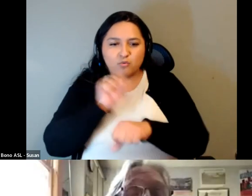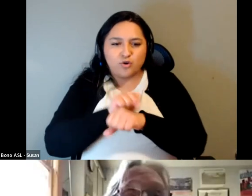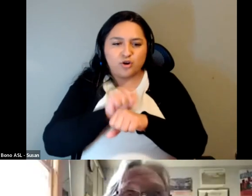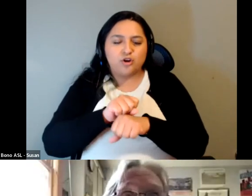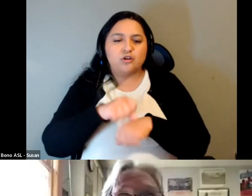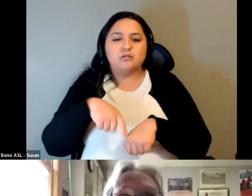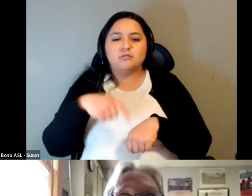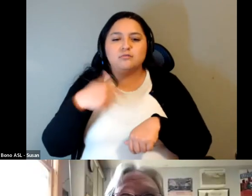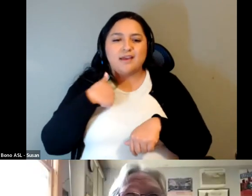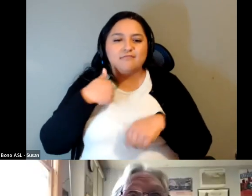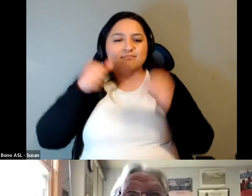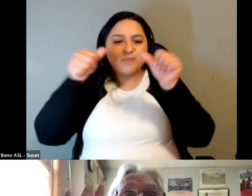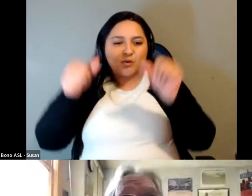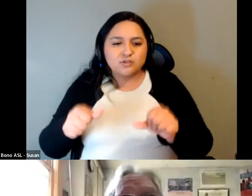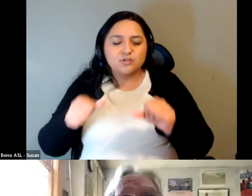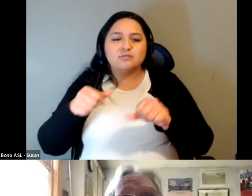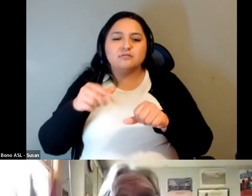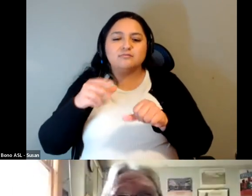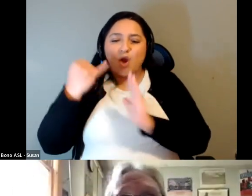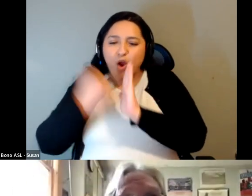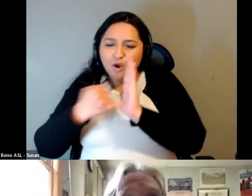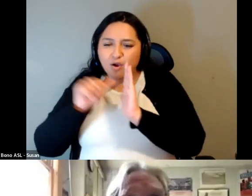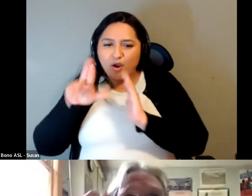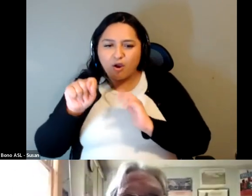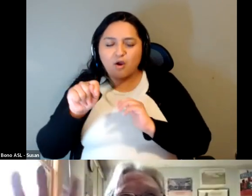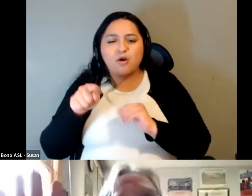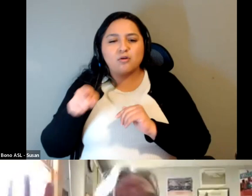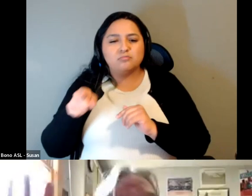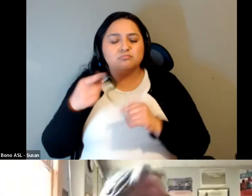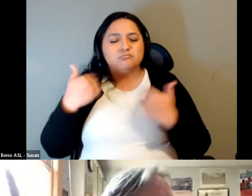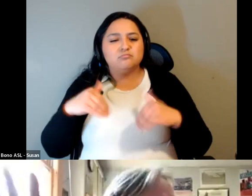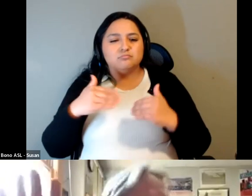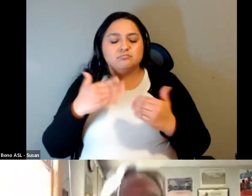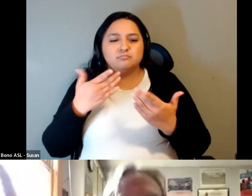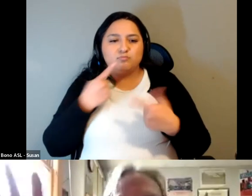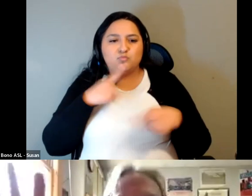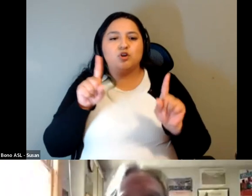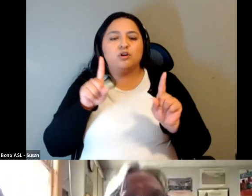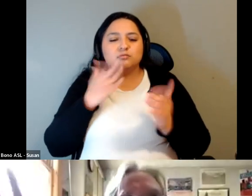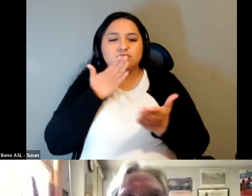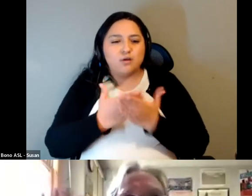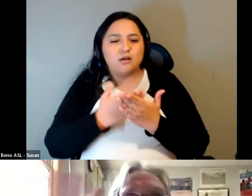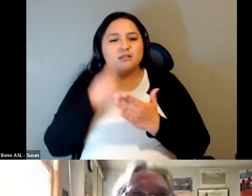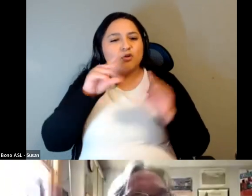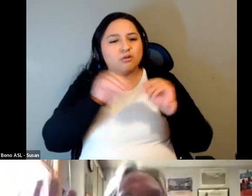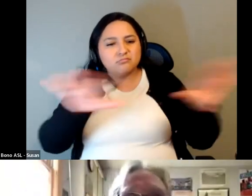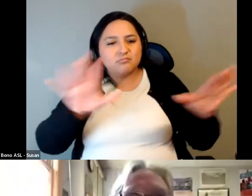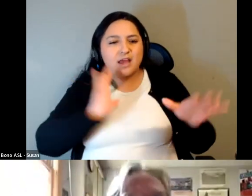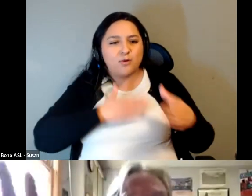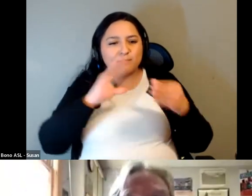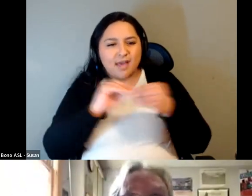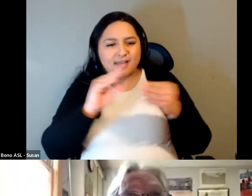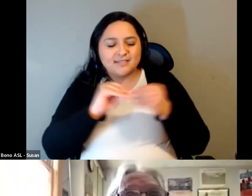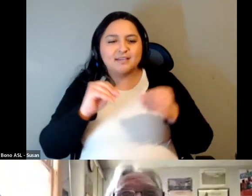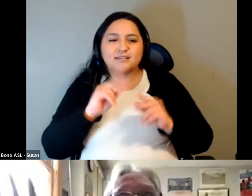artwork speak really well to getting messaging out. And God knows people love freaking stickers, so we got lots